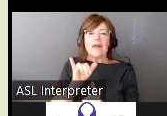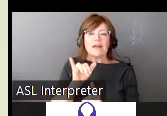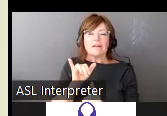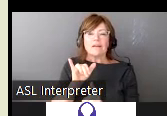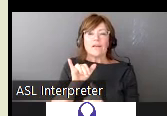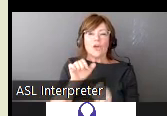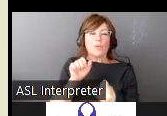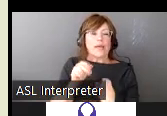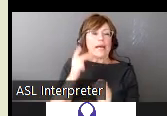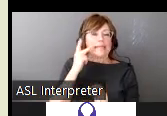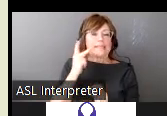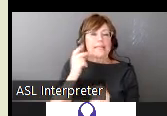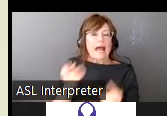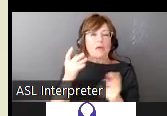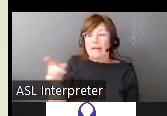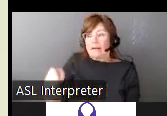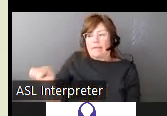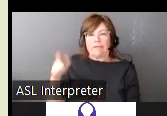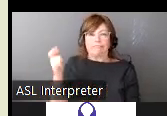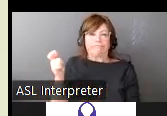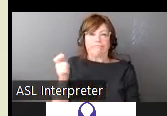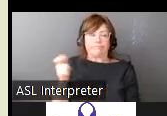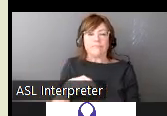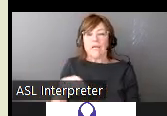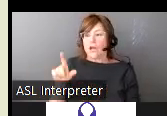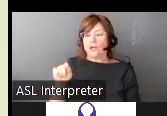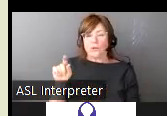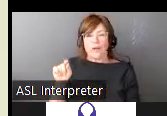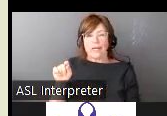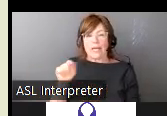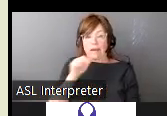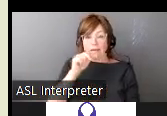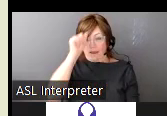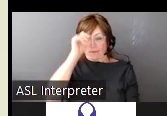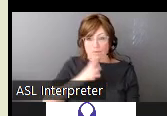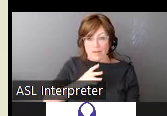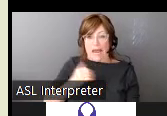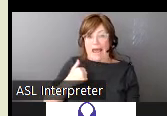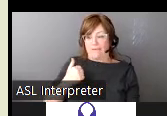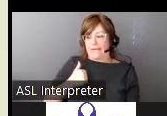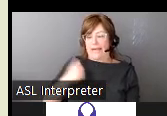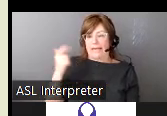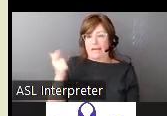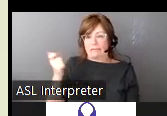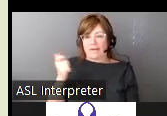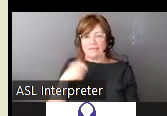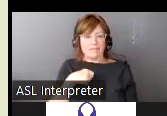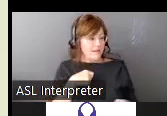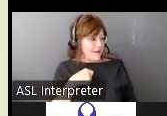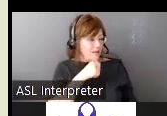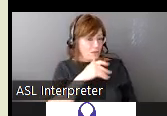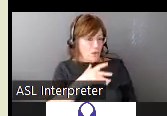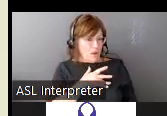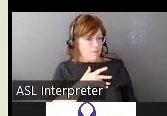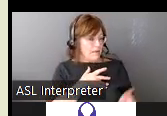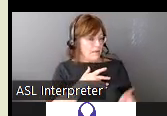participants who were receiving pension. 20 older men had Canadian pension, whereas only 8 older women